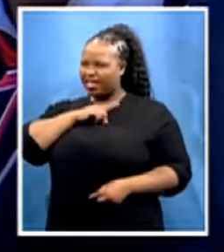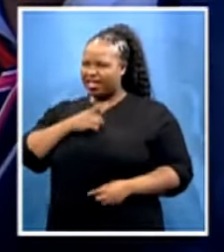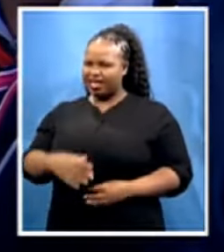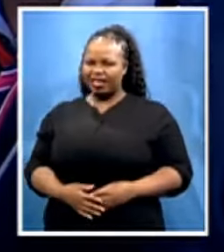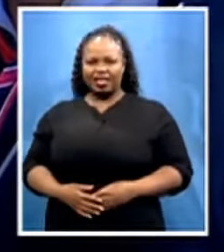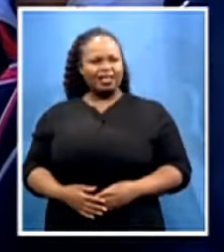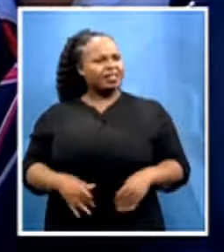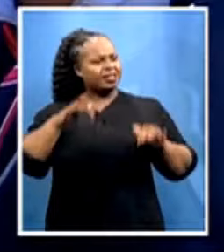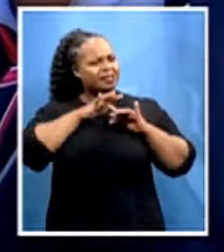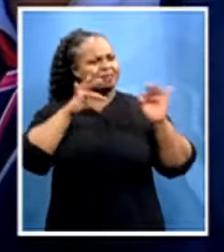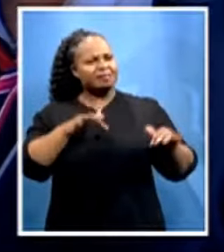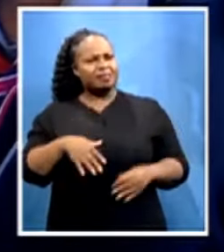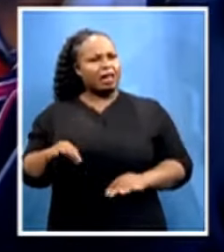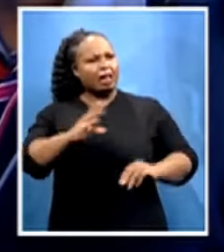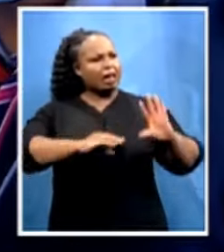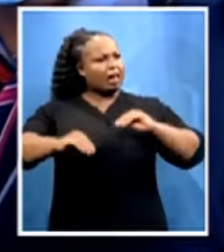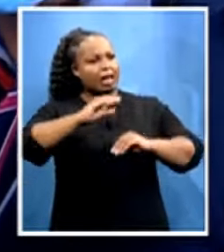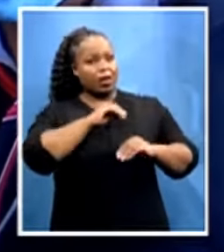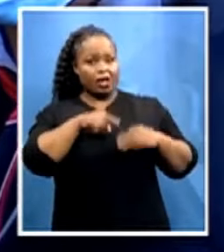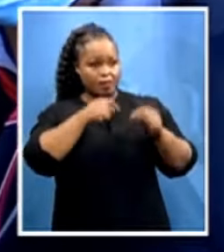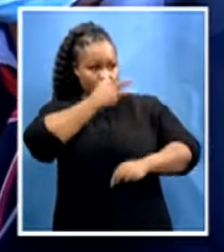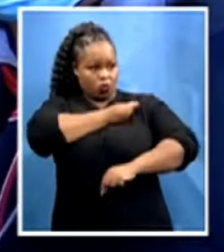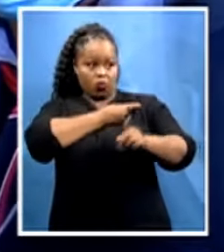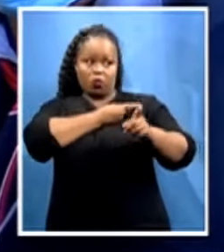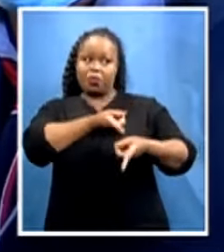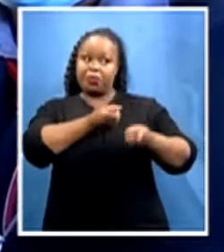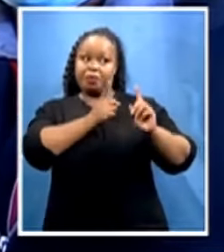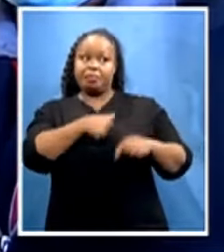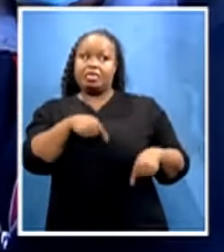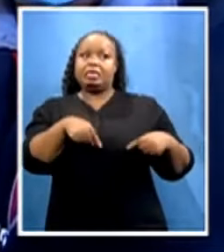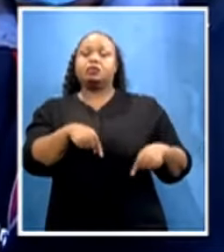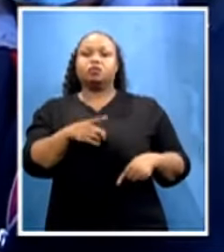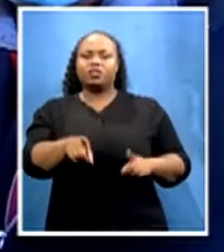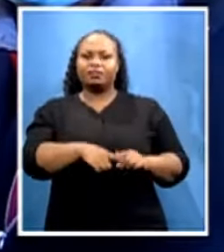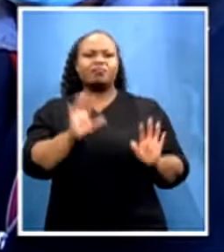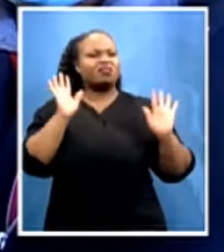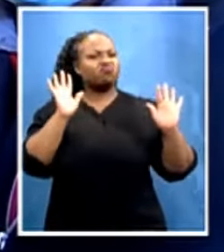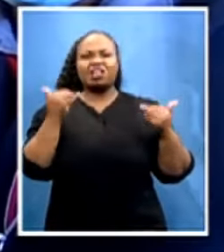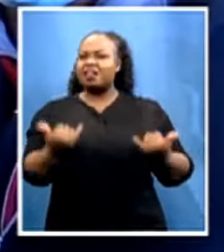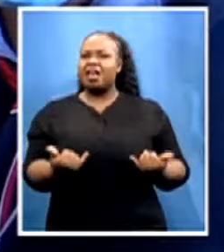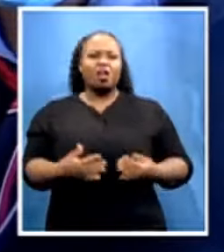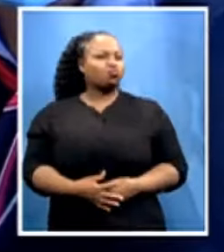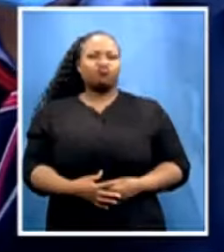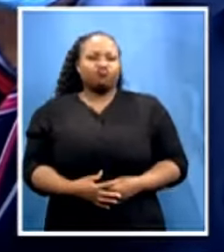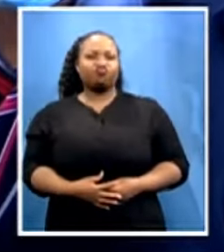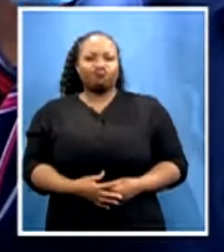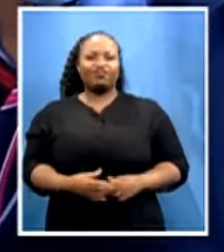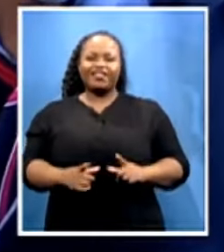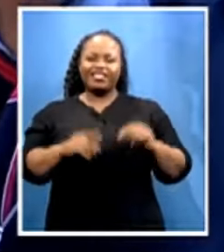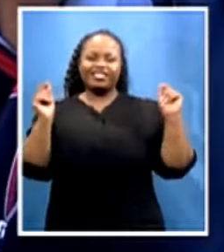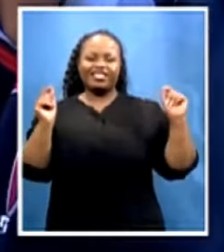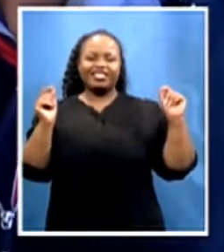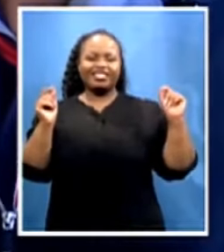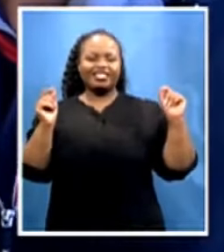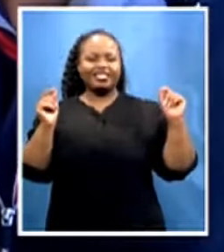about this vaccine, so I was like scared even myself. But now I did done it, but that's nothing more or less I can